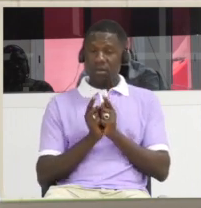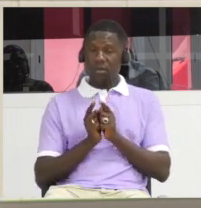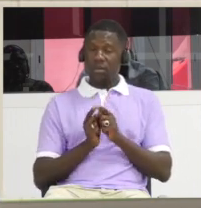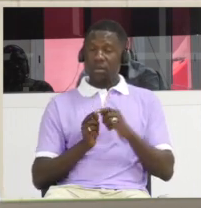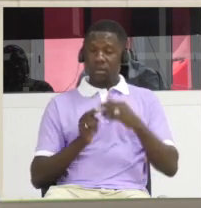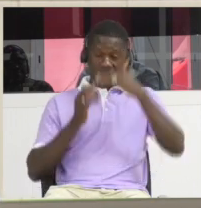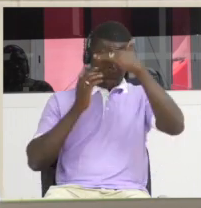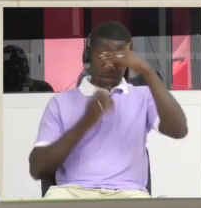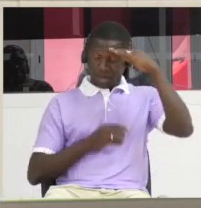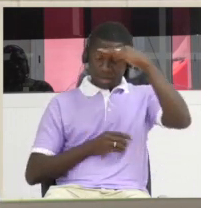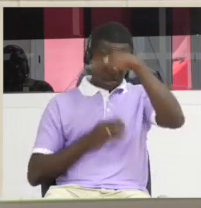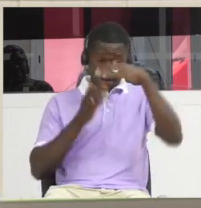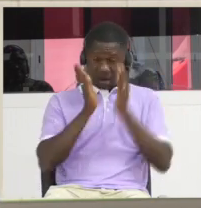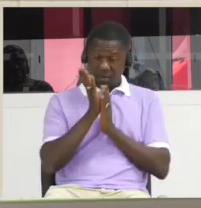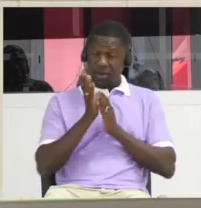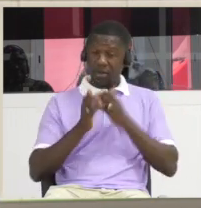together with the